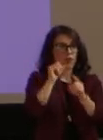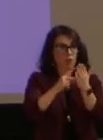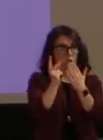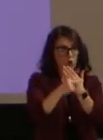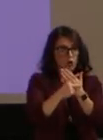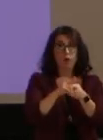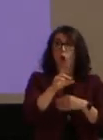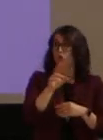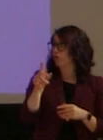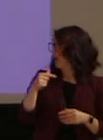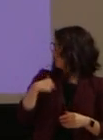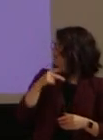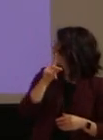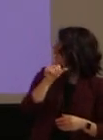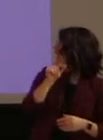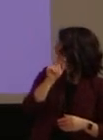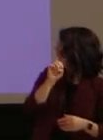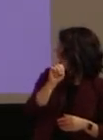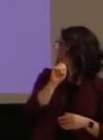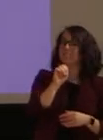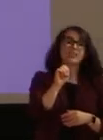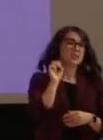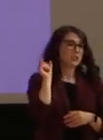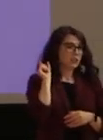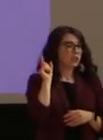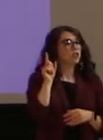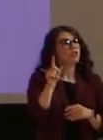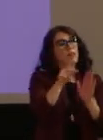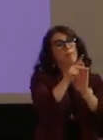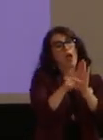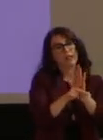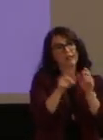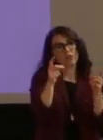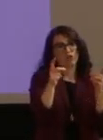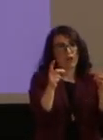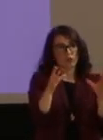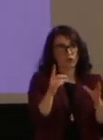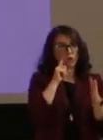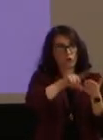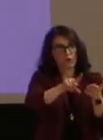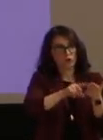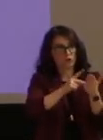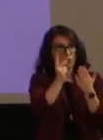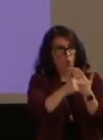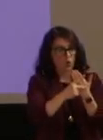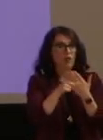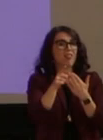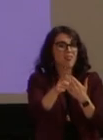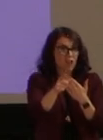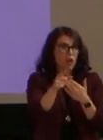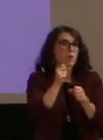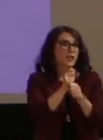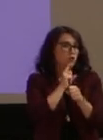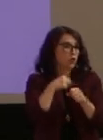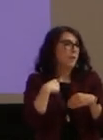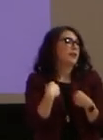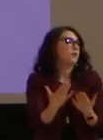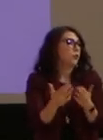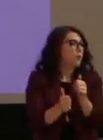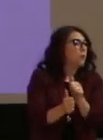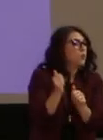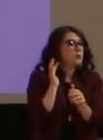have Dr. Kate Blazinski, who is the Policy Director for the All of Us Research Program. So they help me make sure I'm giving you the most